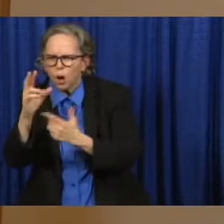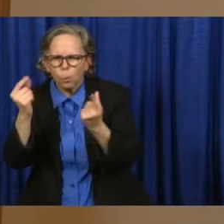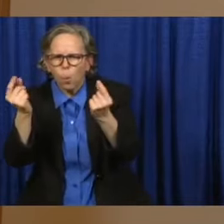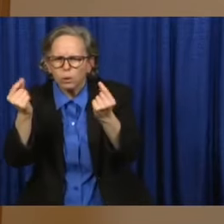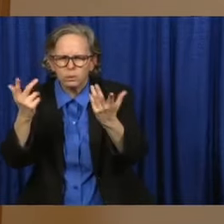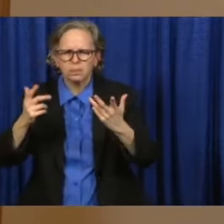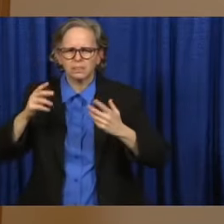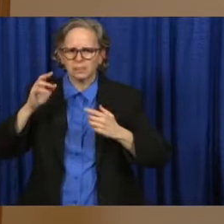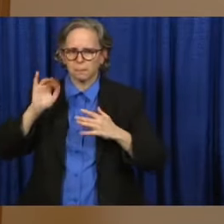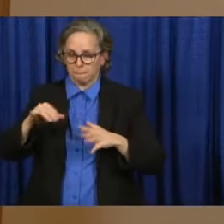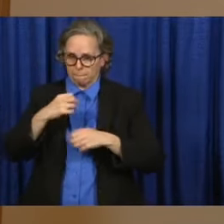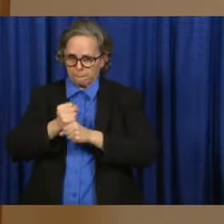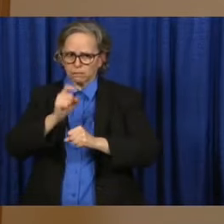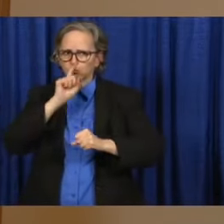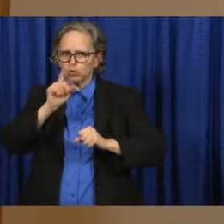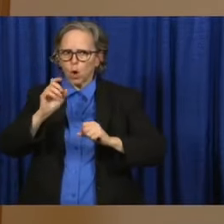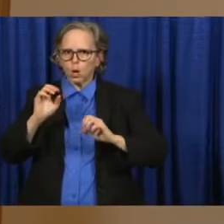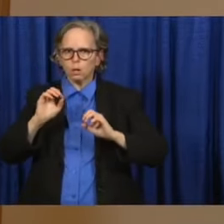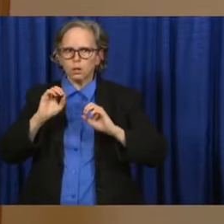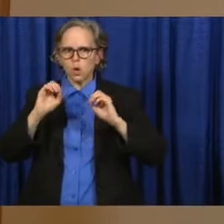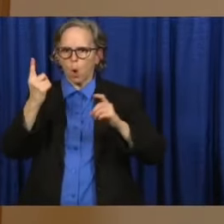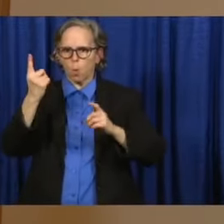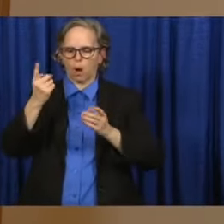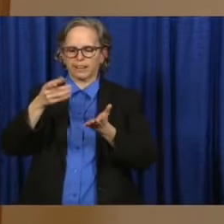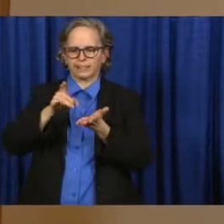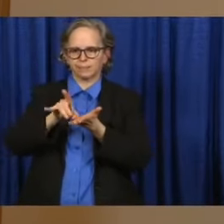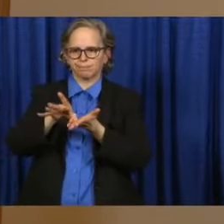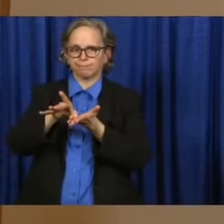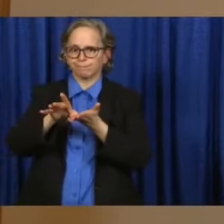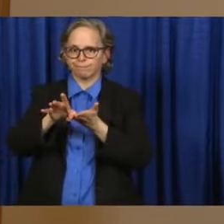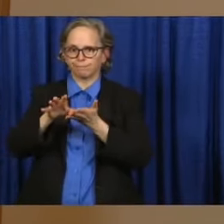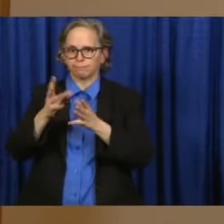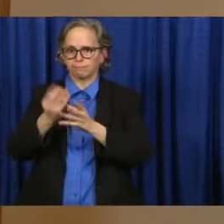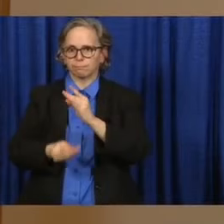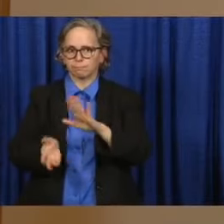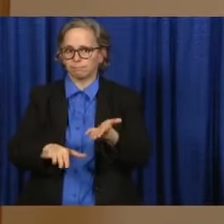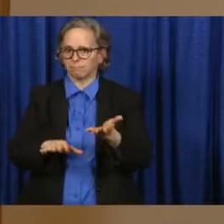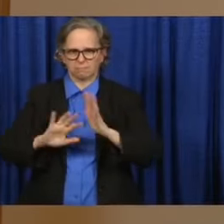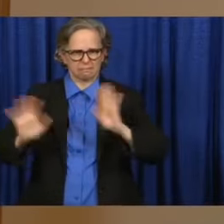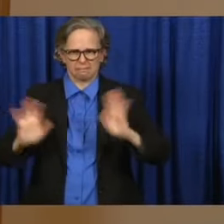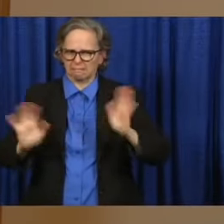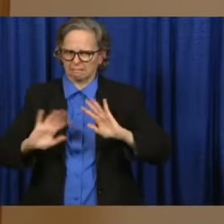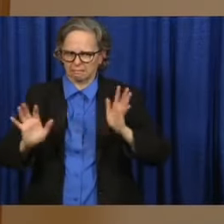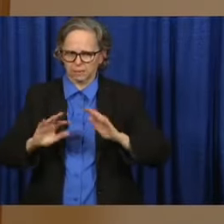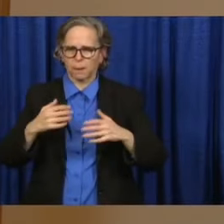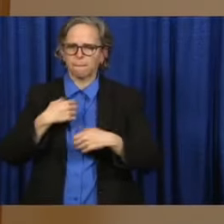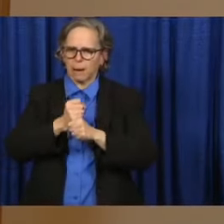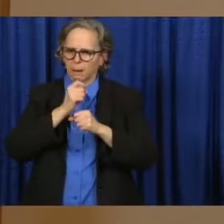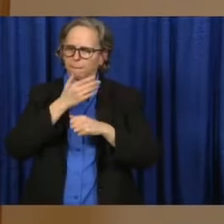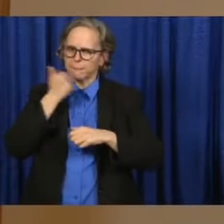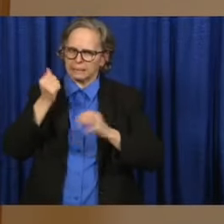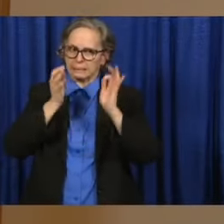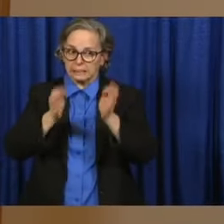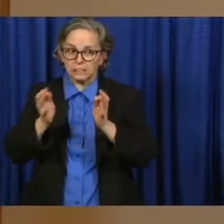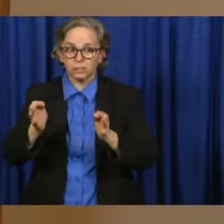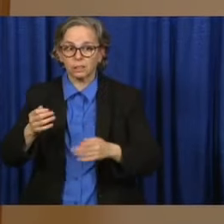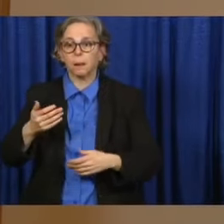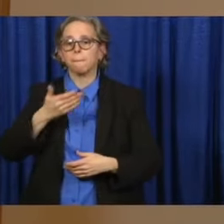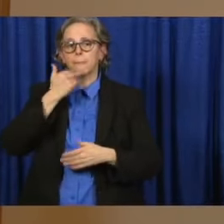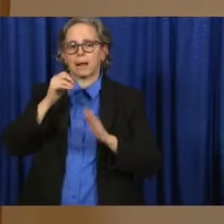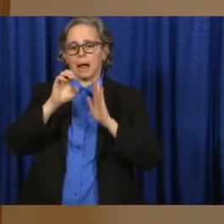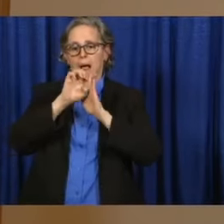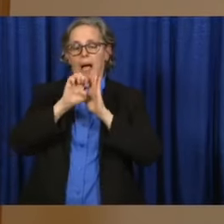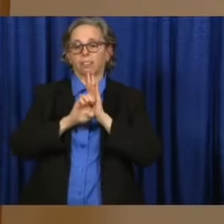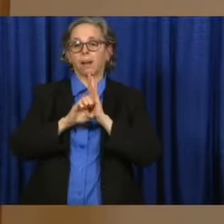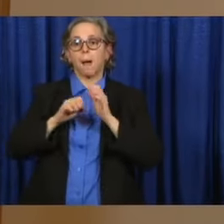these decisions, if they were to have to be made, would be made in the best ethical standards possible. So that, yes, is something